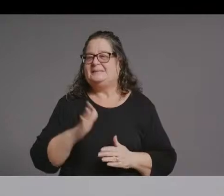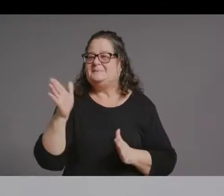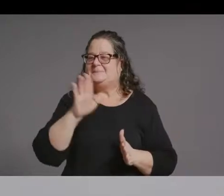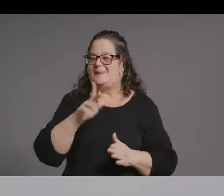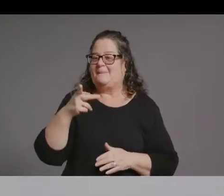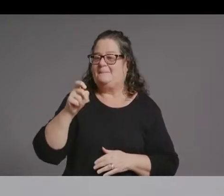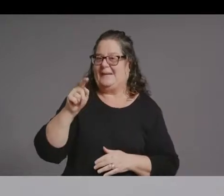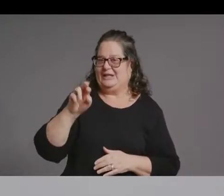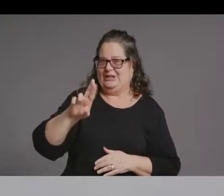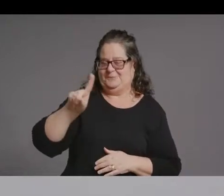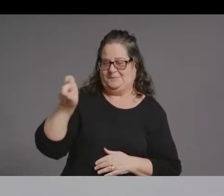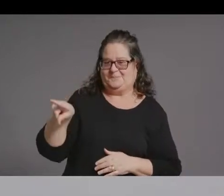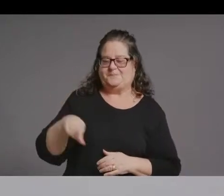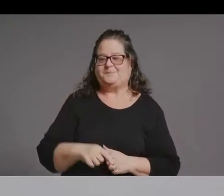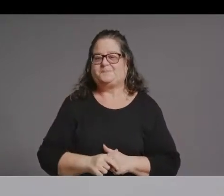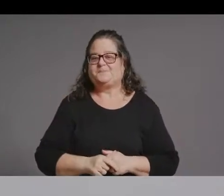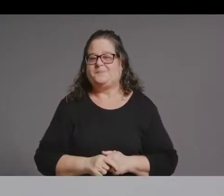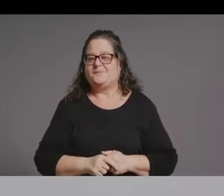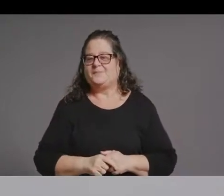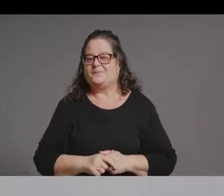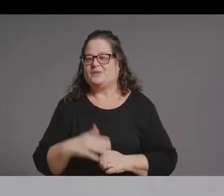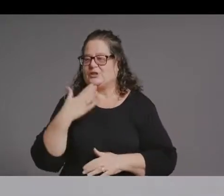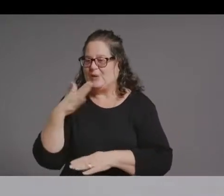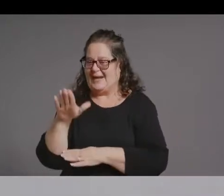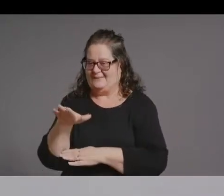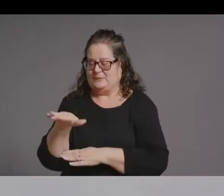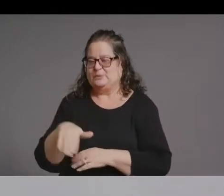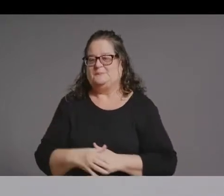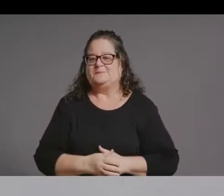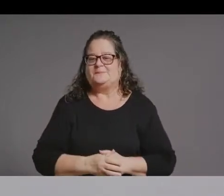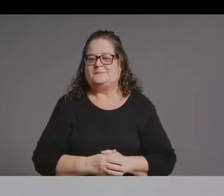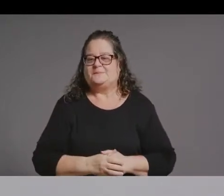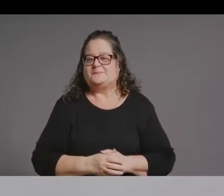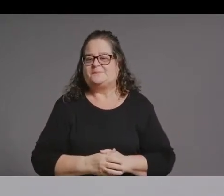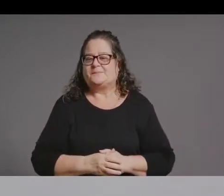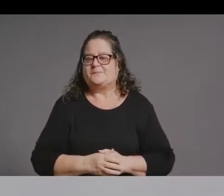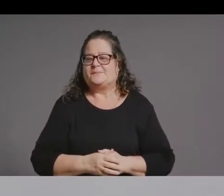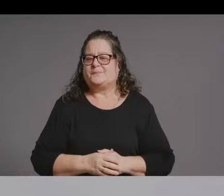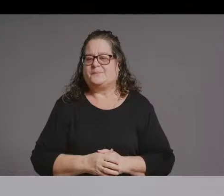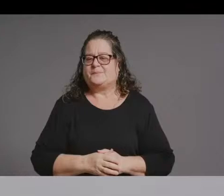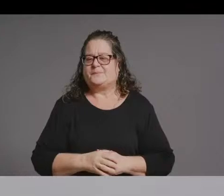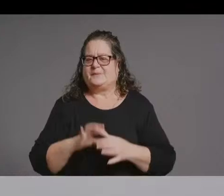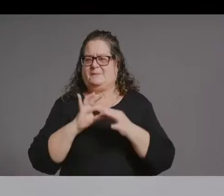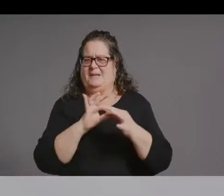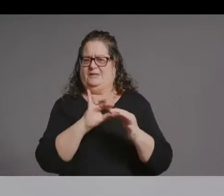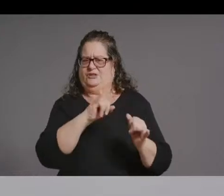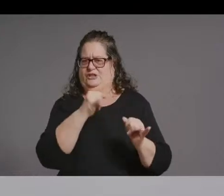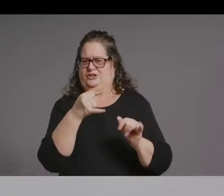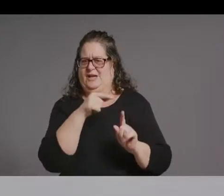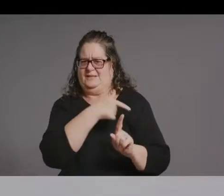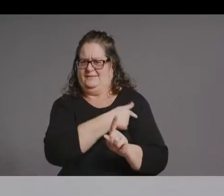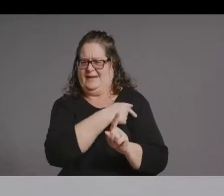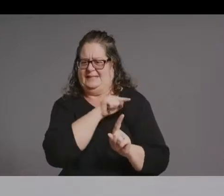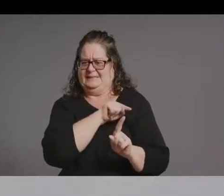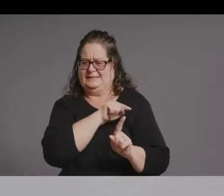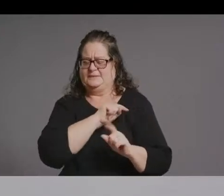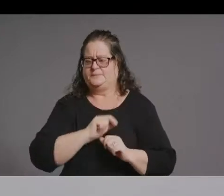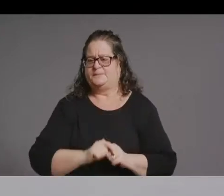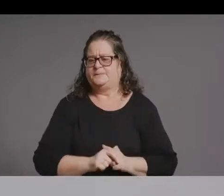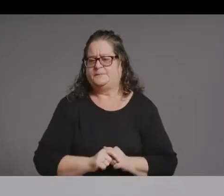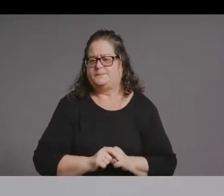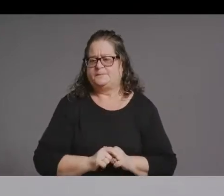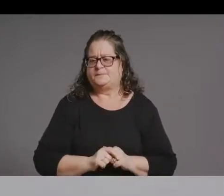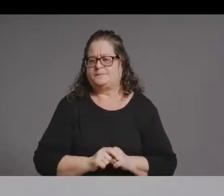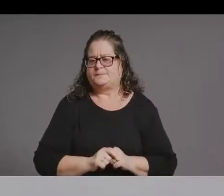Good afternoon, Dr. Chris. A few follow-ups to the J&J. So you said that this task force, I forget the name you said, reviewing it through